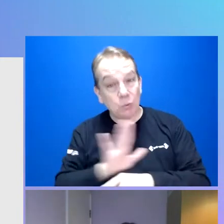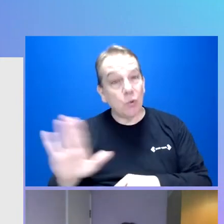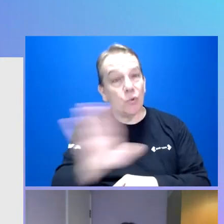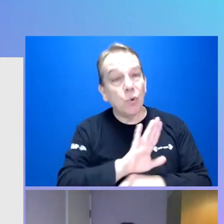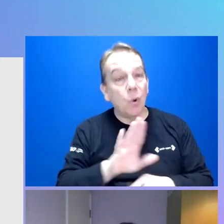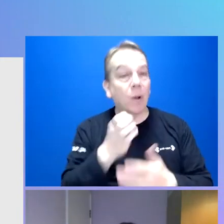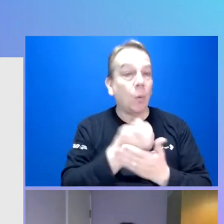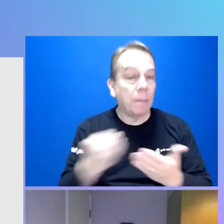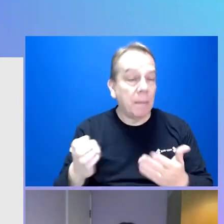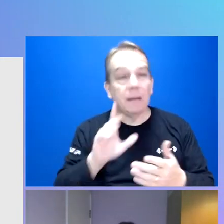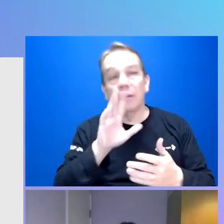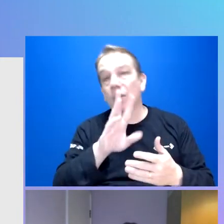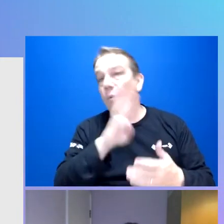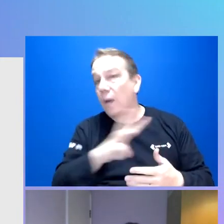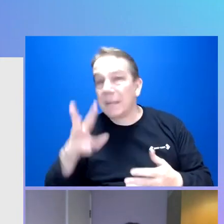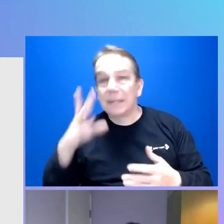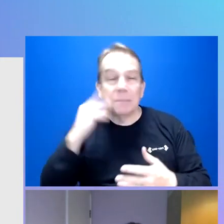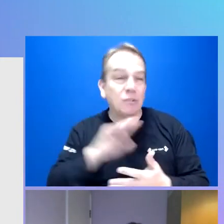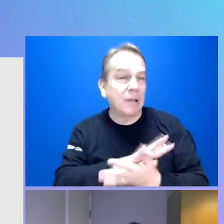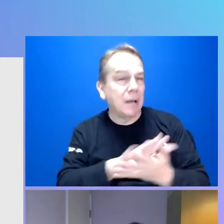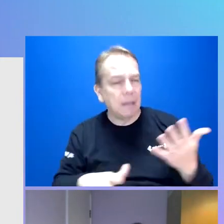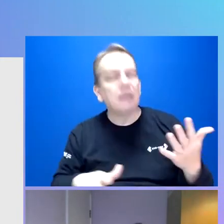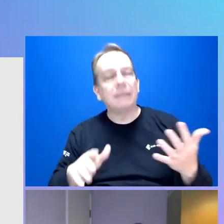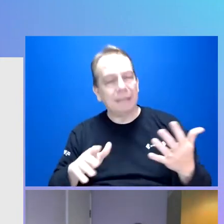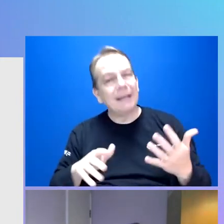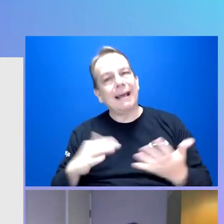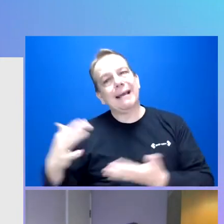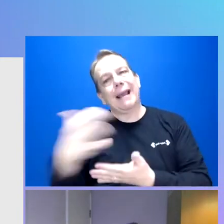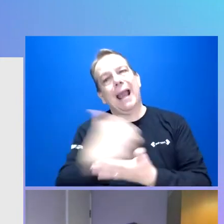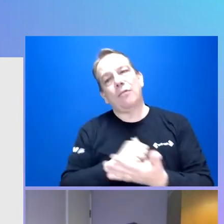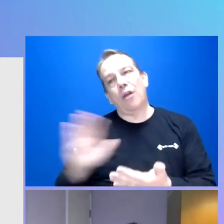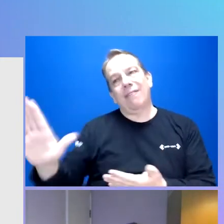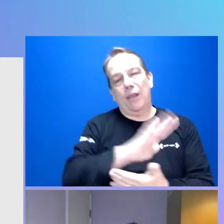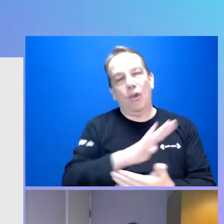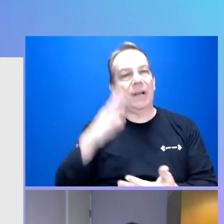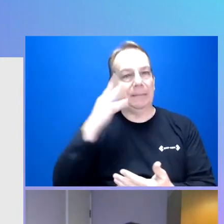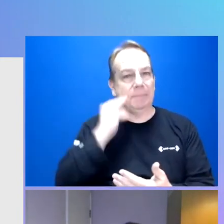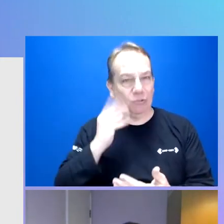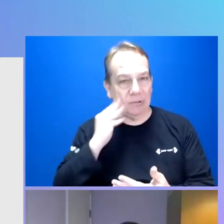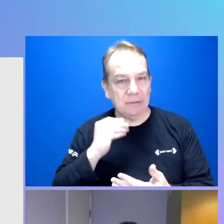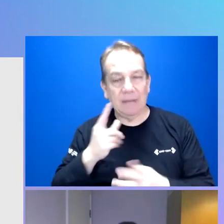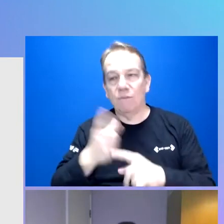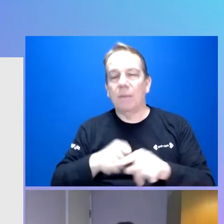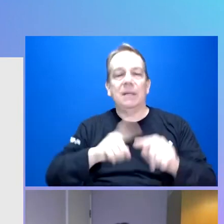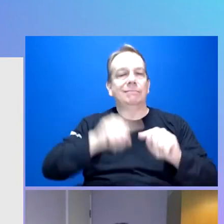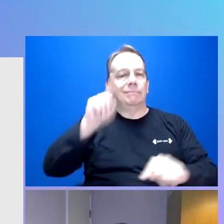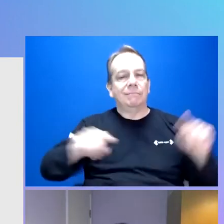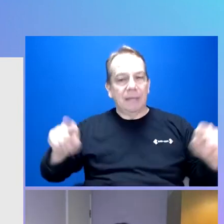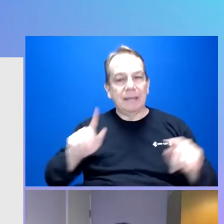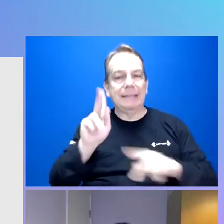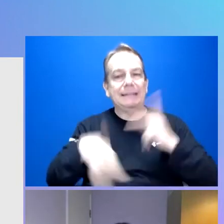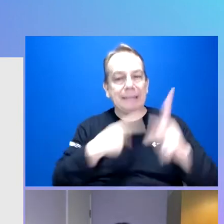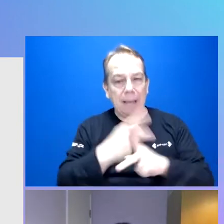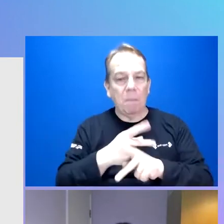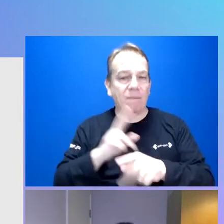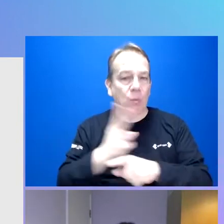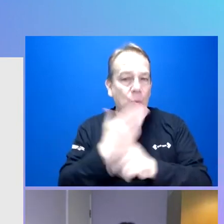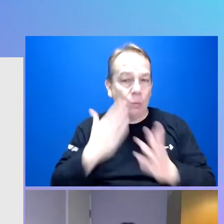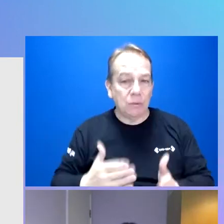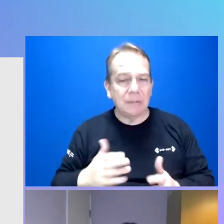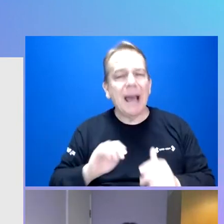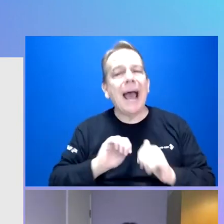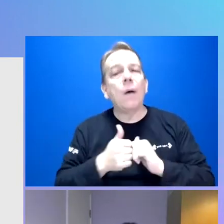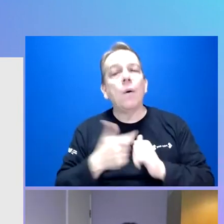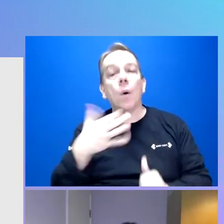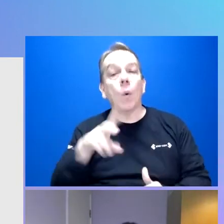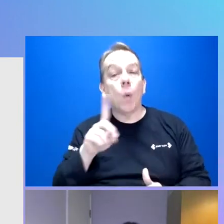the entire population, and that includes users with a range of accessibility needs. In terms of capturing that gold dust, when